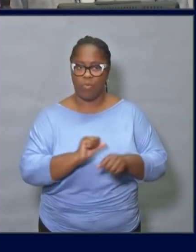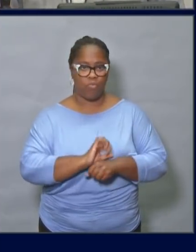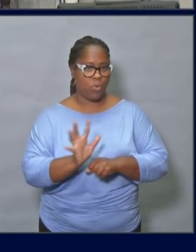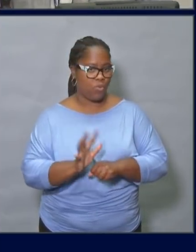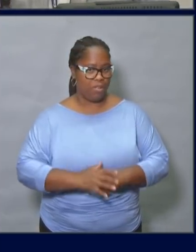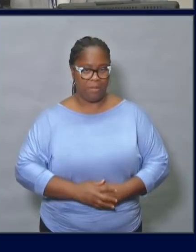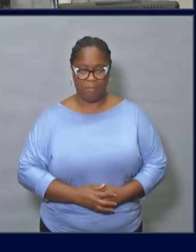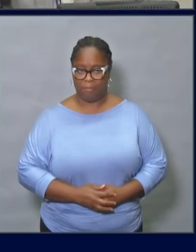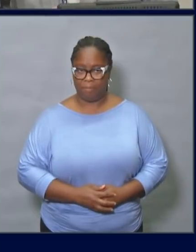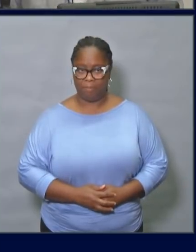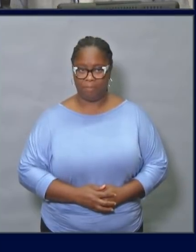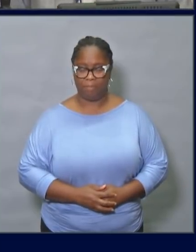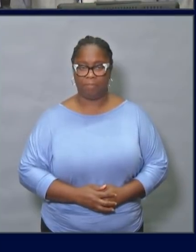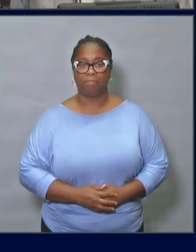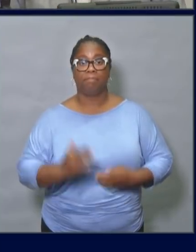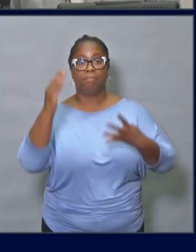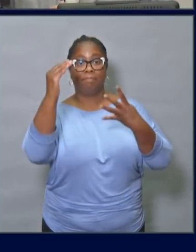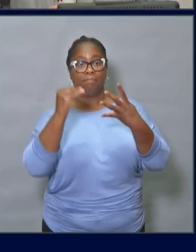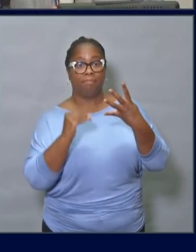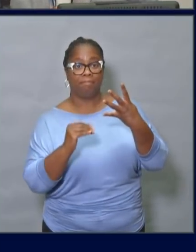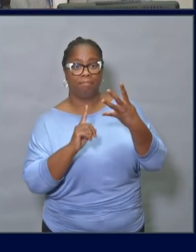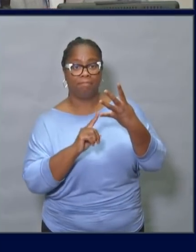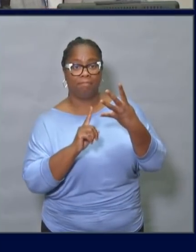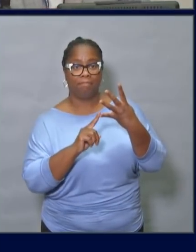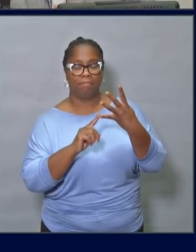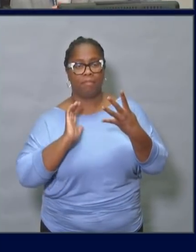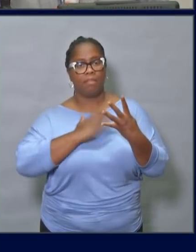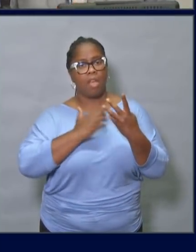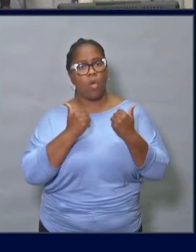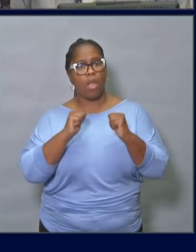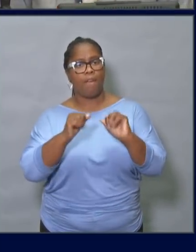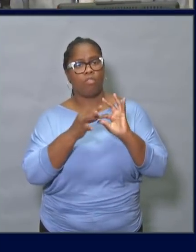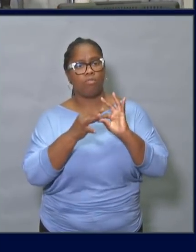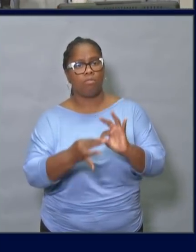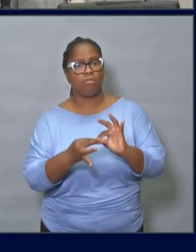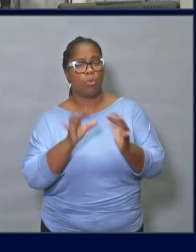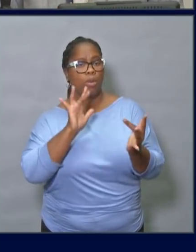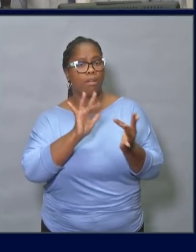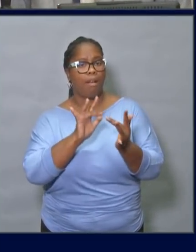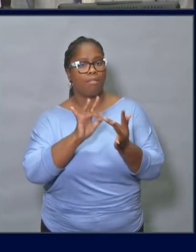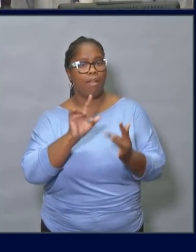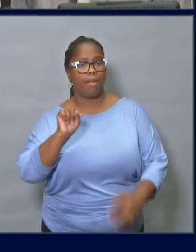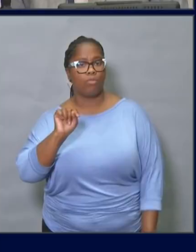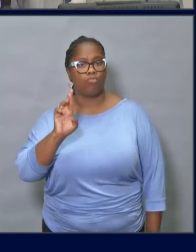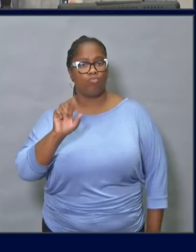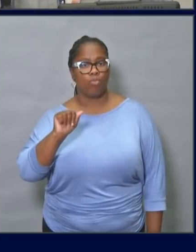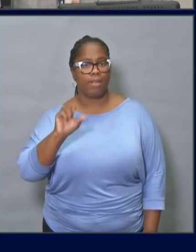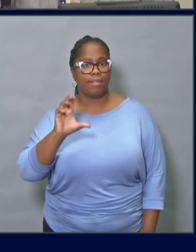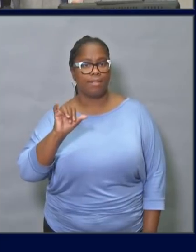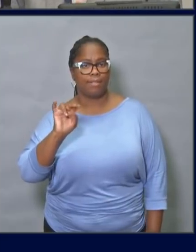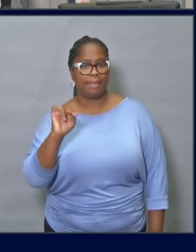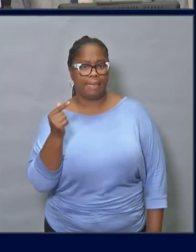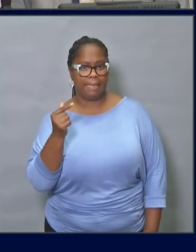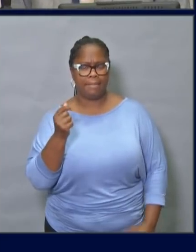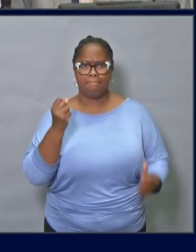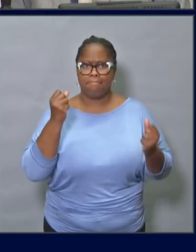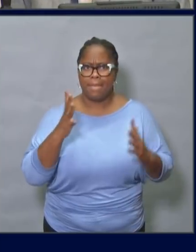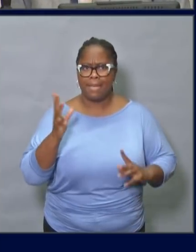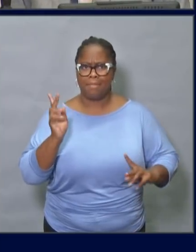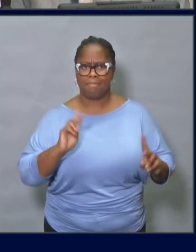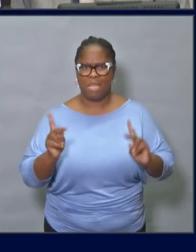Now I want to go on and update you on our efforts as they relate to contact tracing. I know there's been a lot of questions and